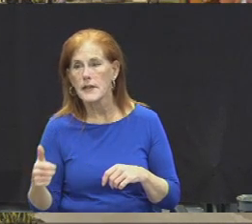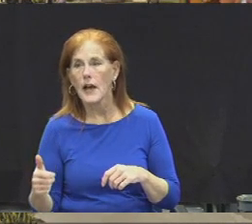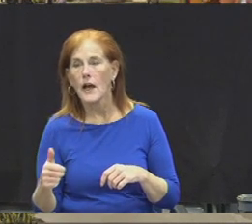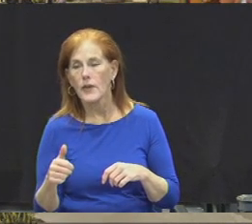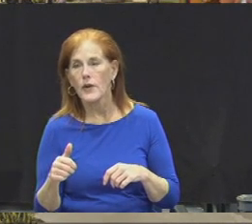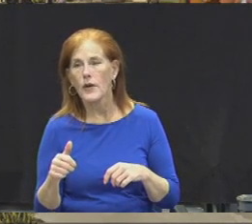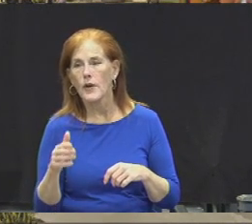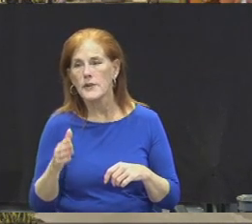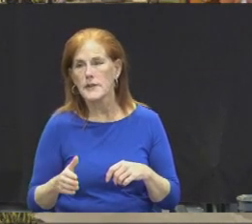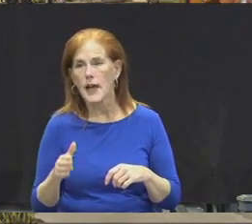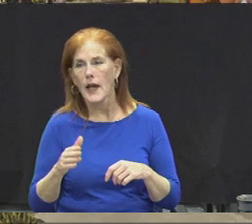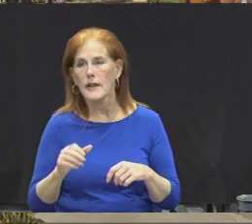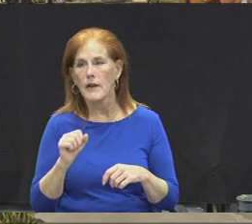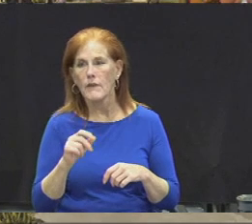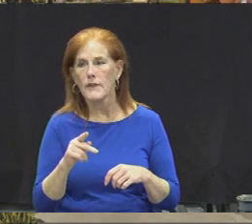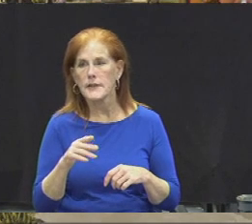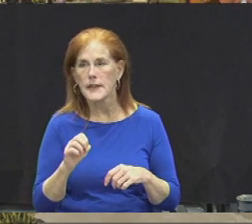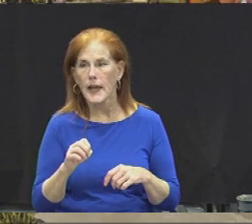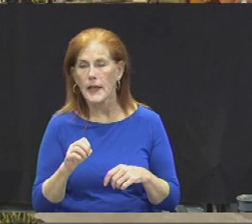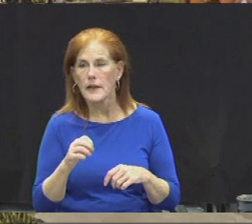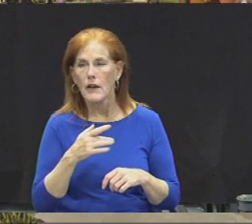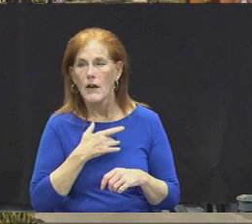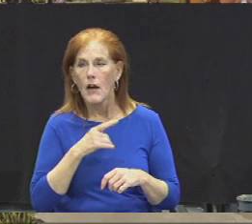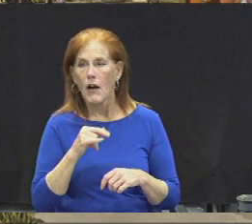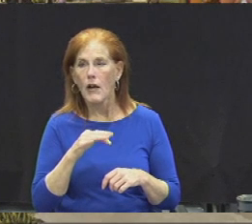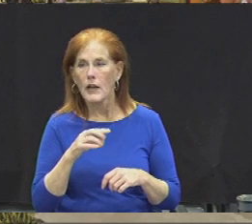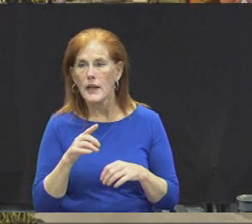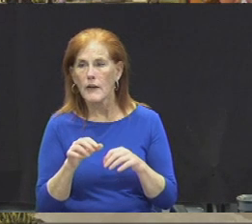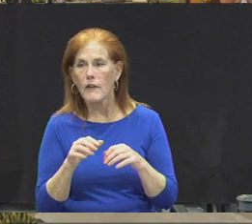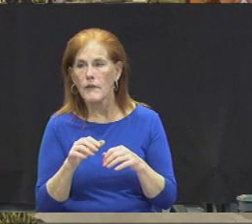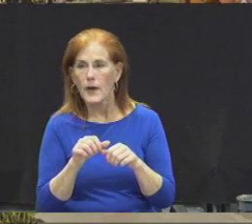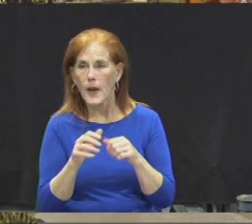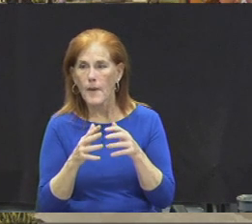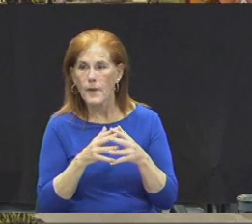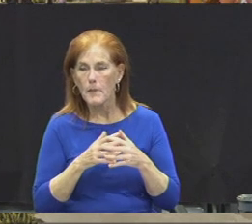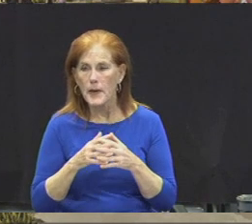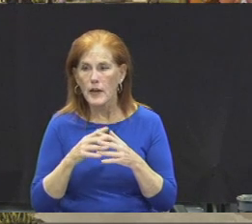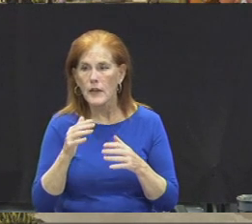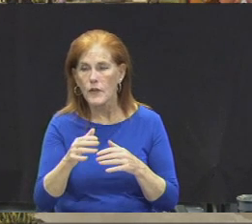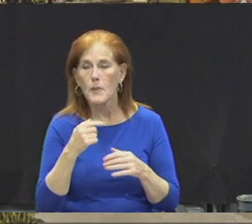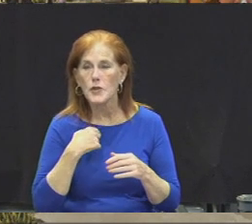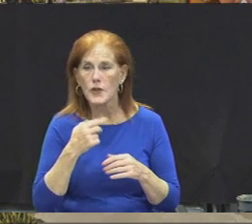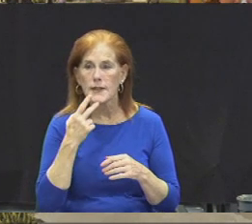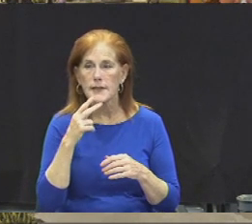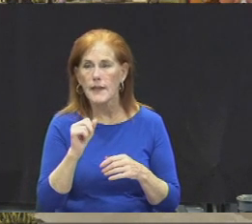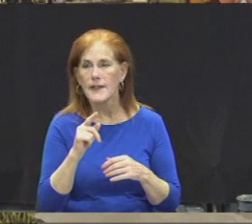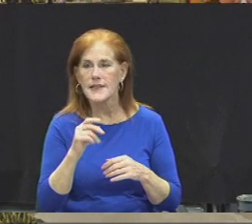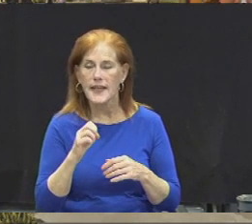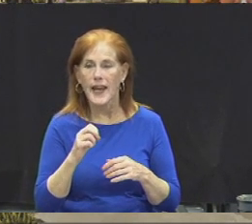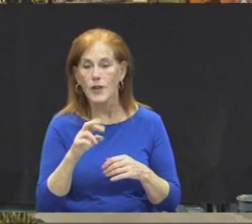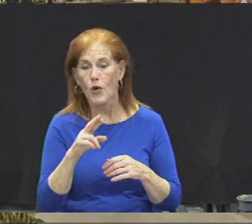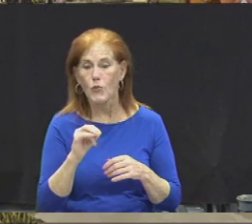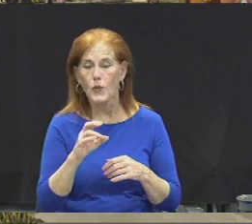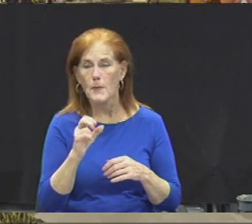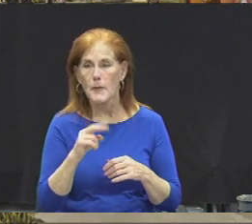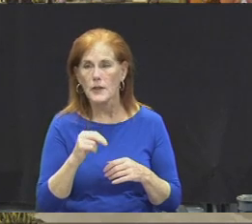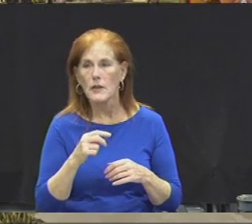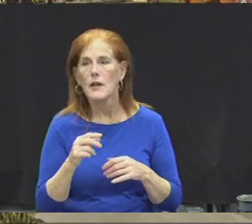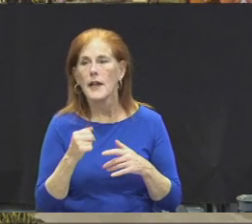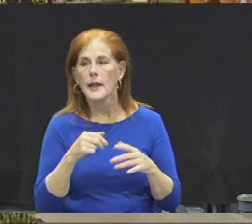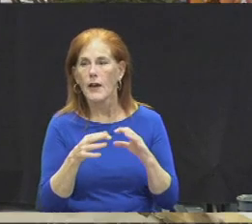main approach here. That's Heartland of America Beyond. Get a sense of the skate ribbon and how that works and how connected that is to the